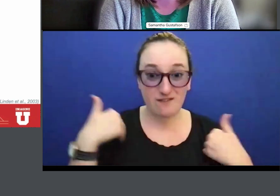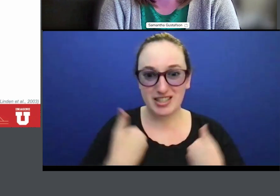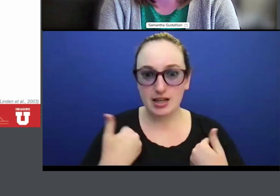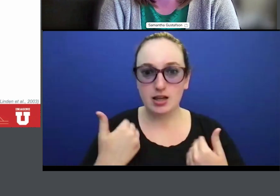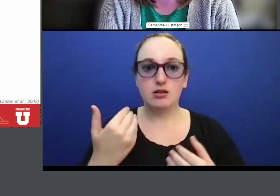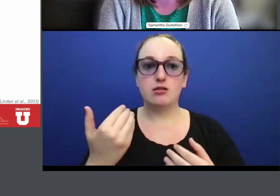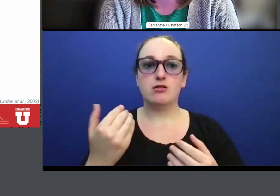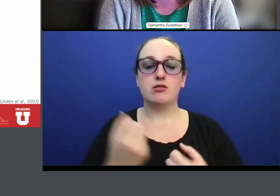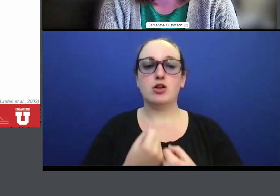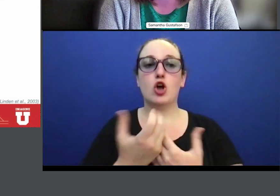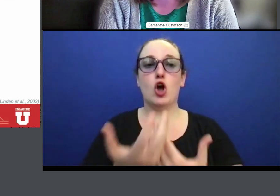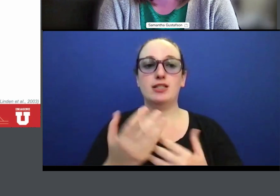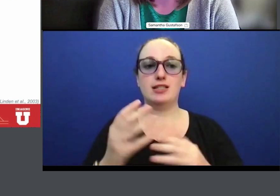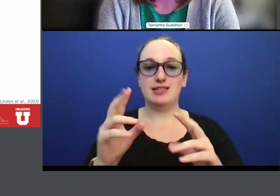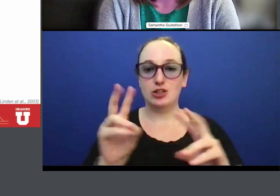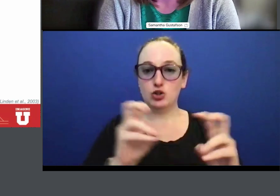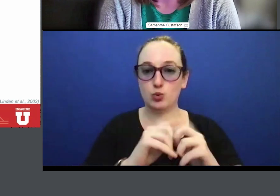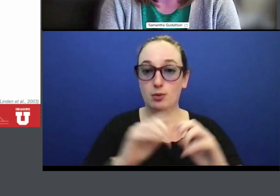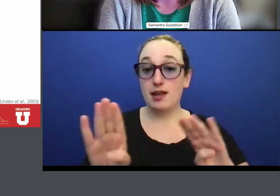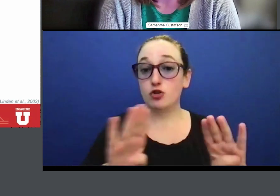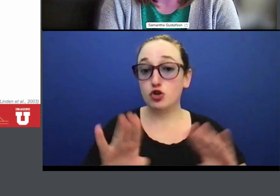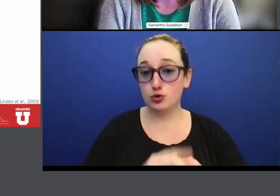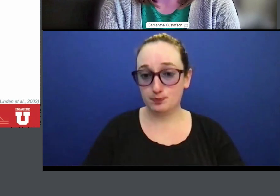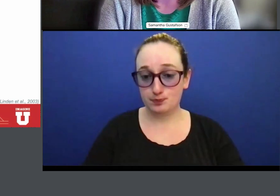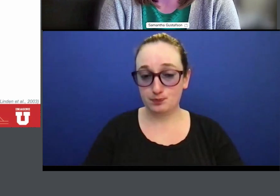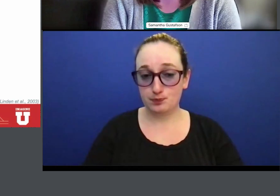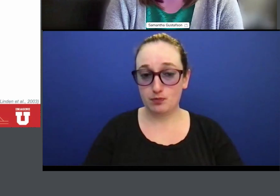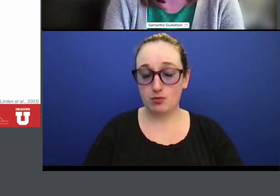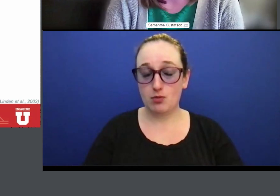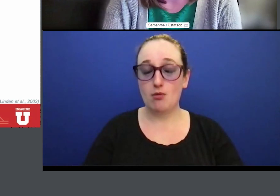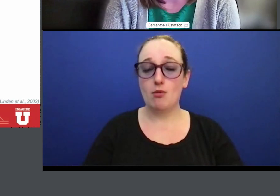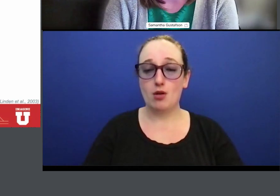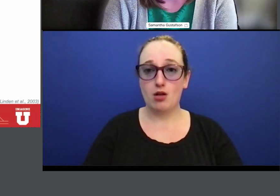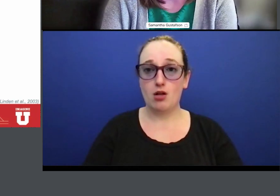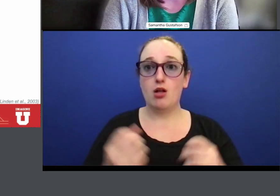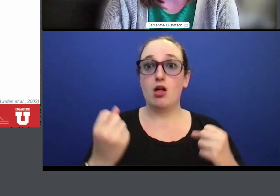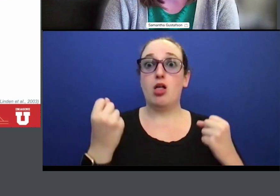problematic results for behavior. So there's been a lot